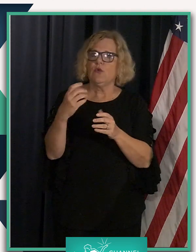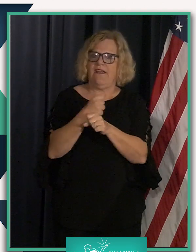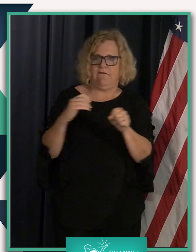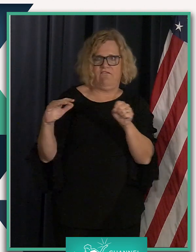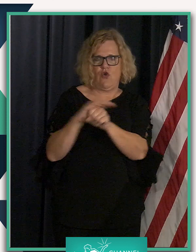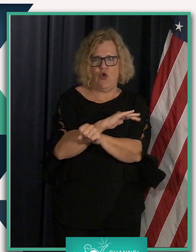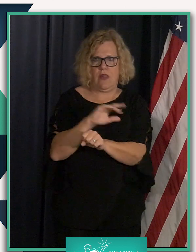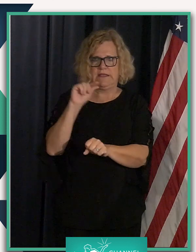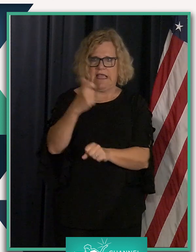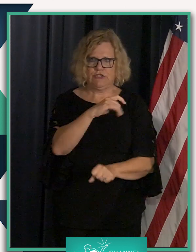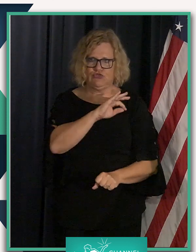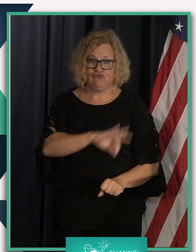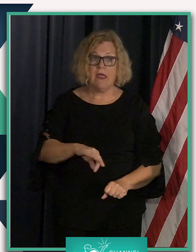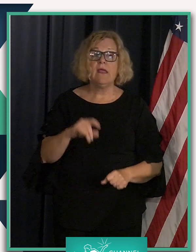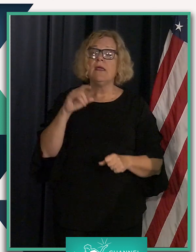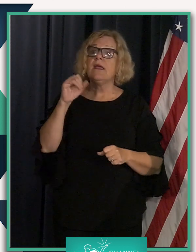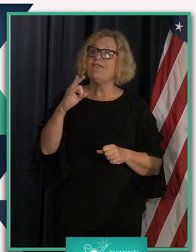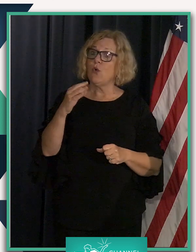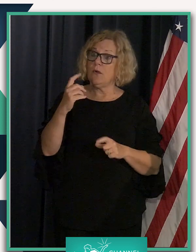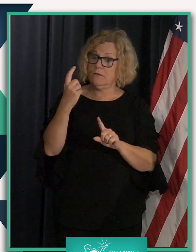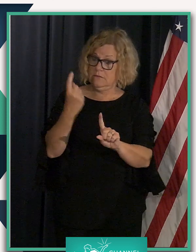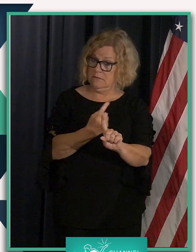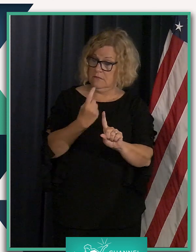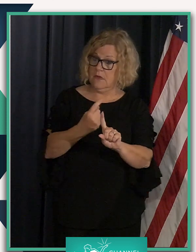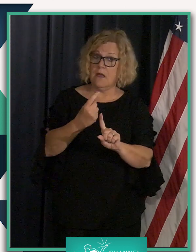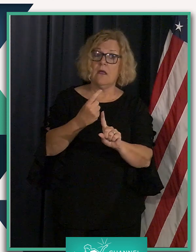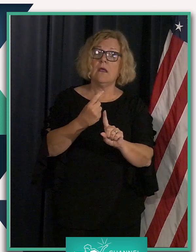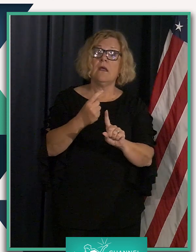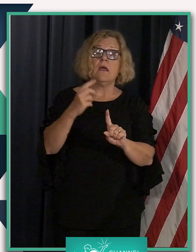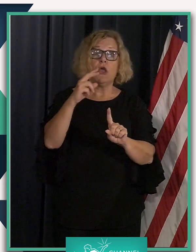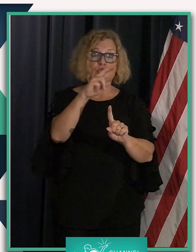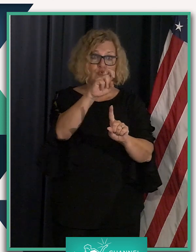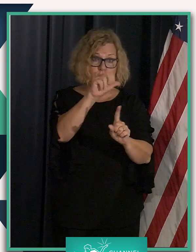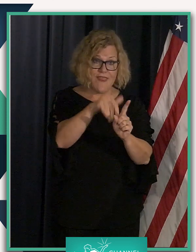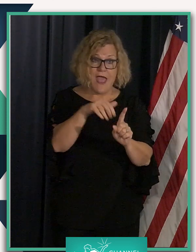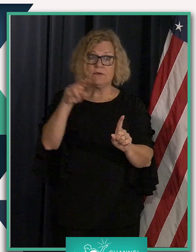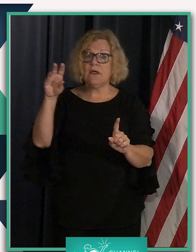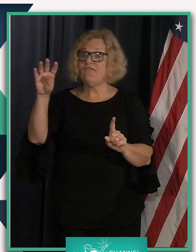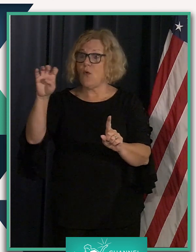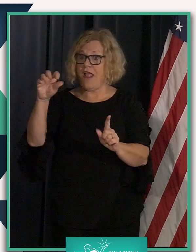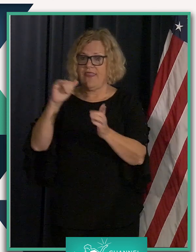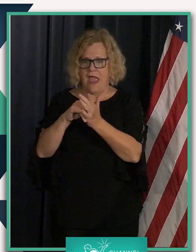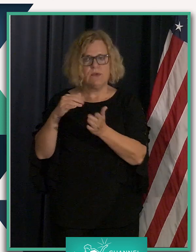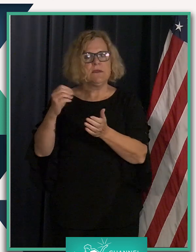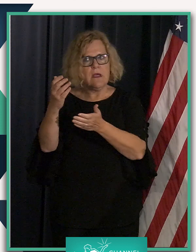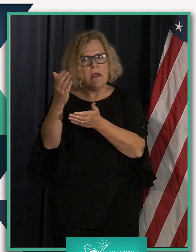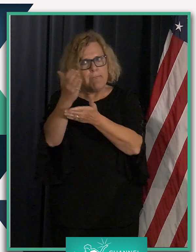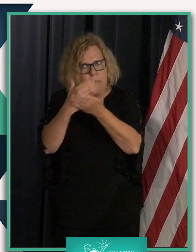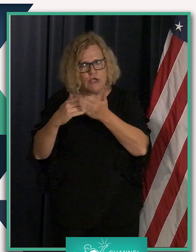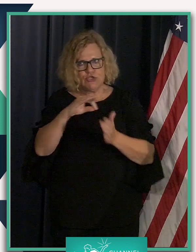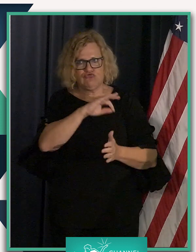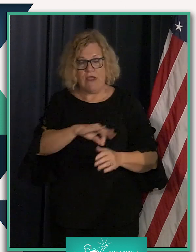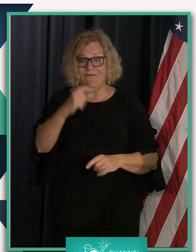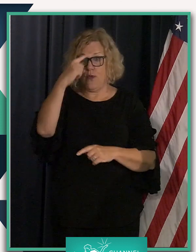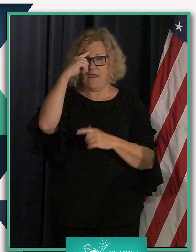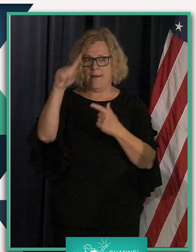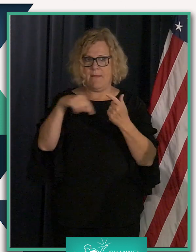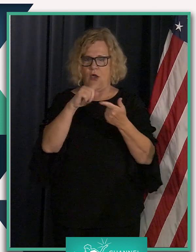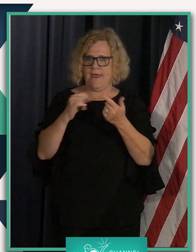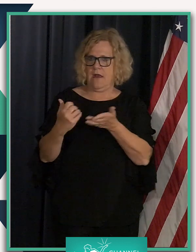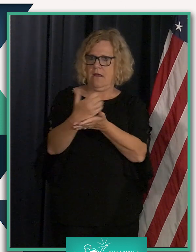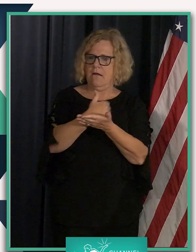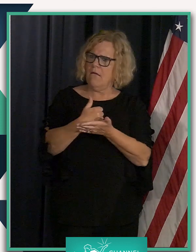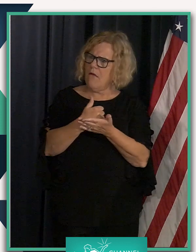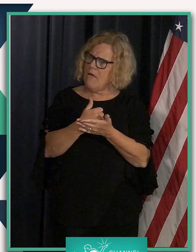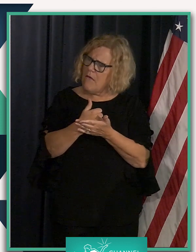If you are making, as a single, $200,000 or a married couple $400,000, you get a partial credit. So when you think about this, this